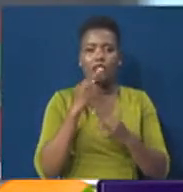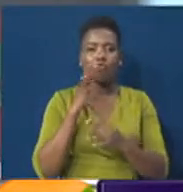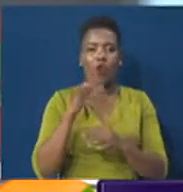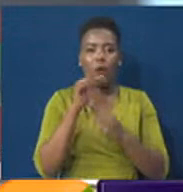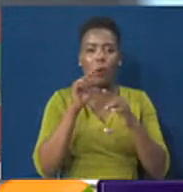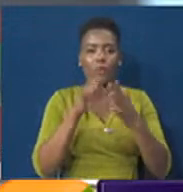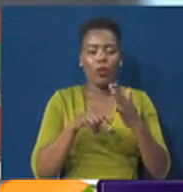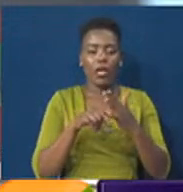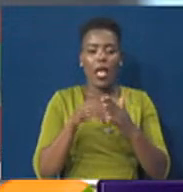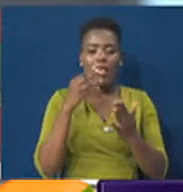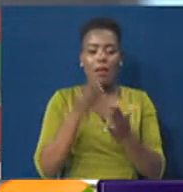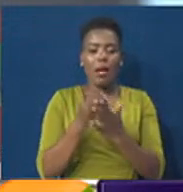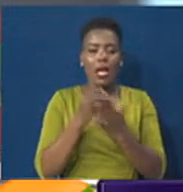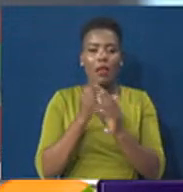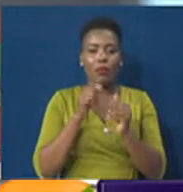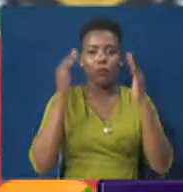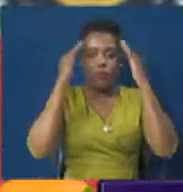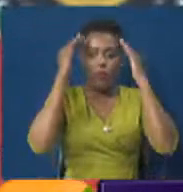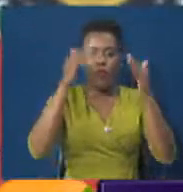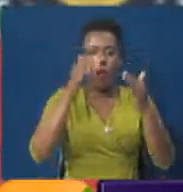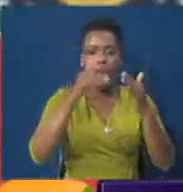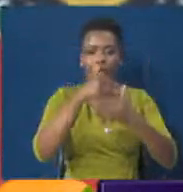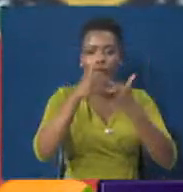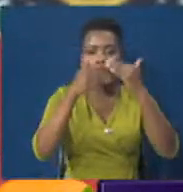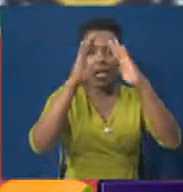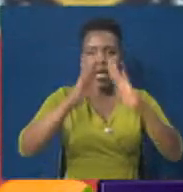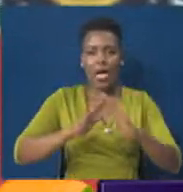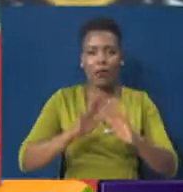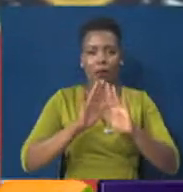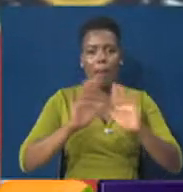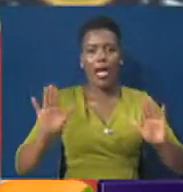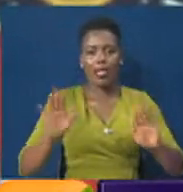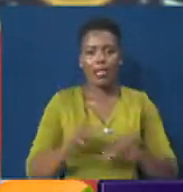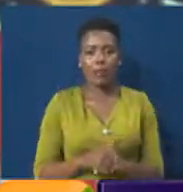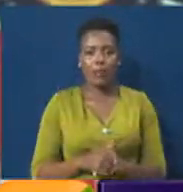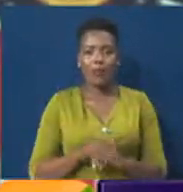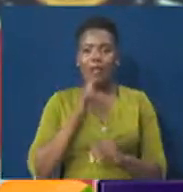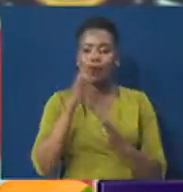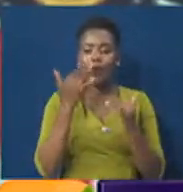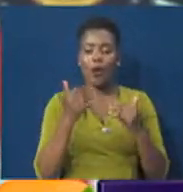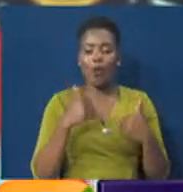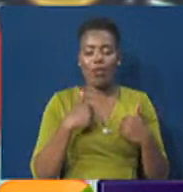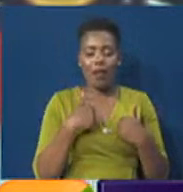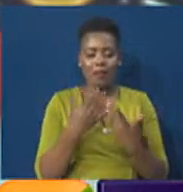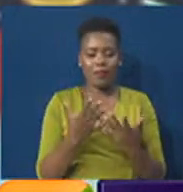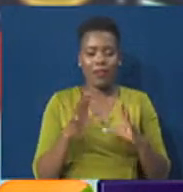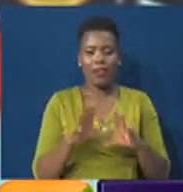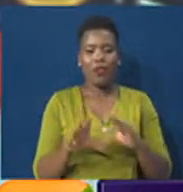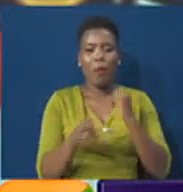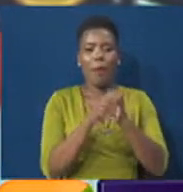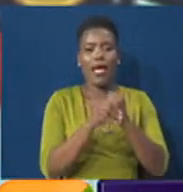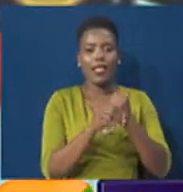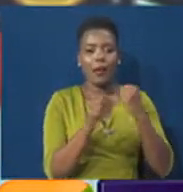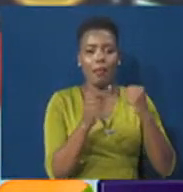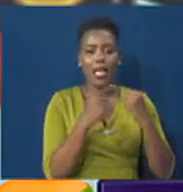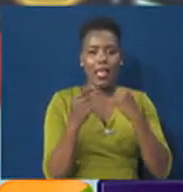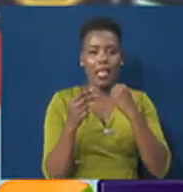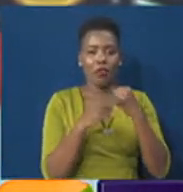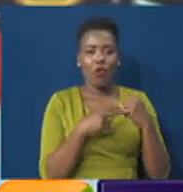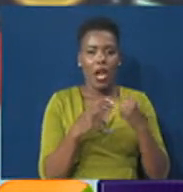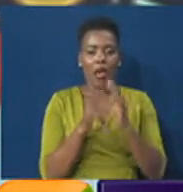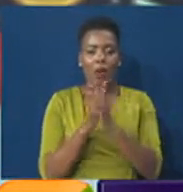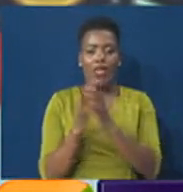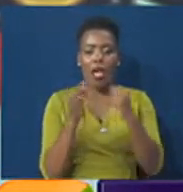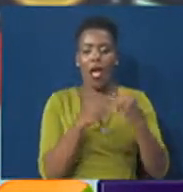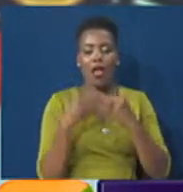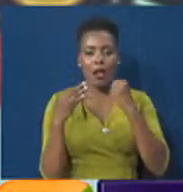program, nothing else. Right. So far we have combined the month of July and August. We have a